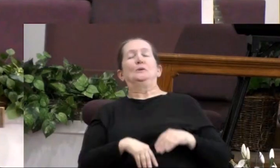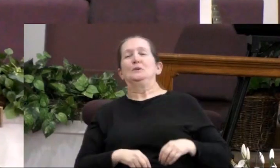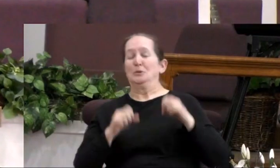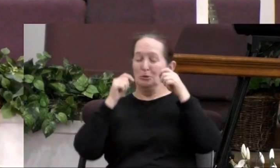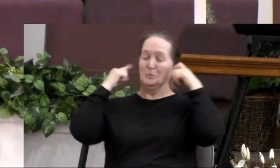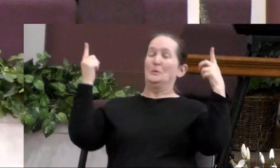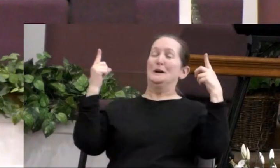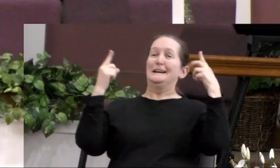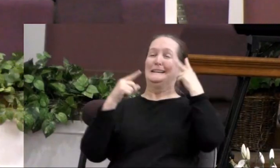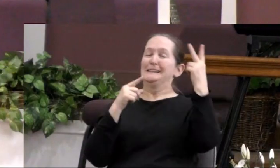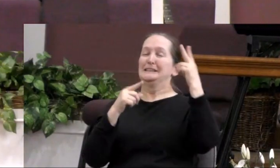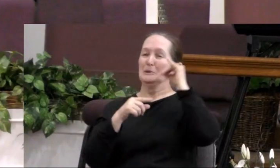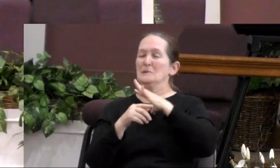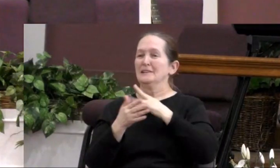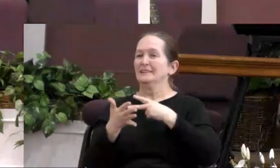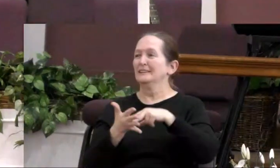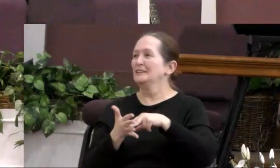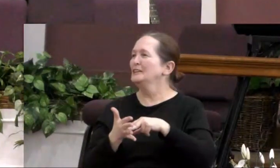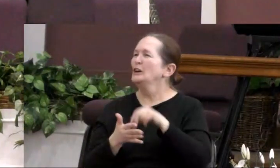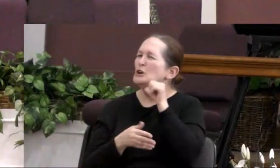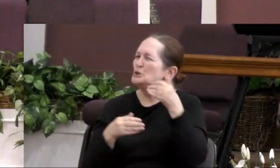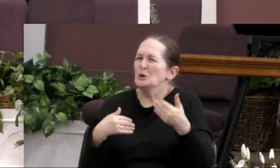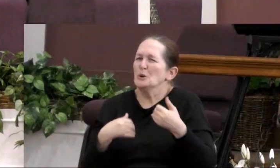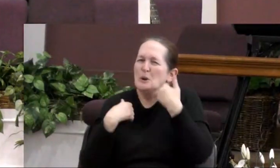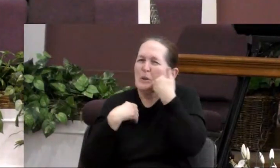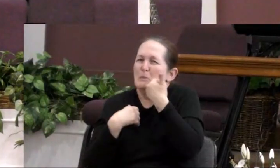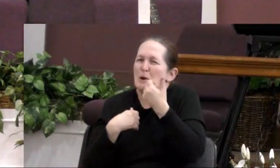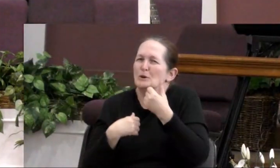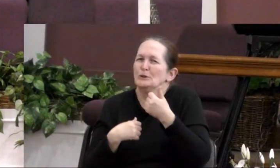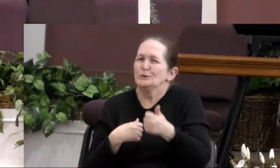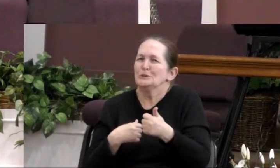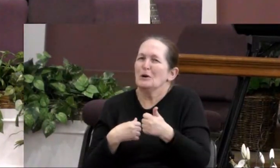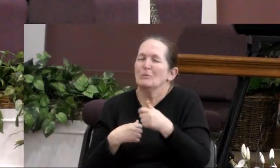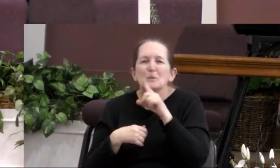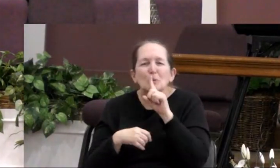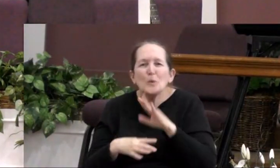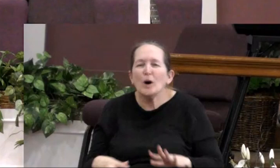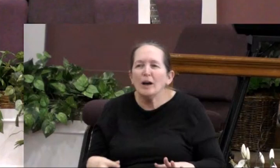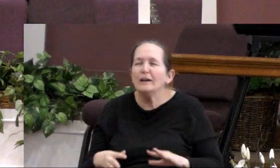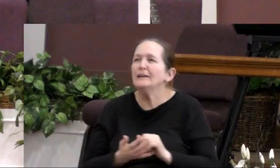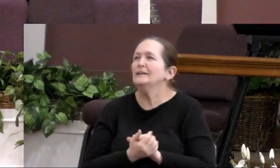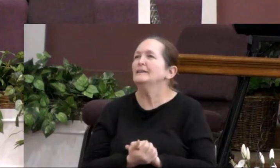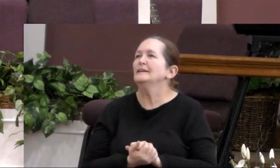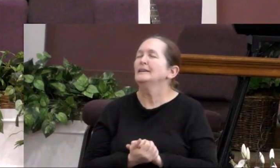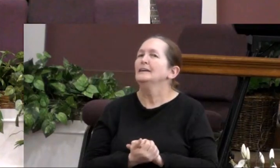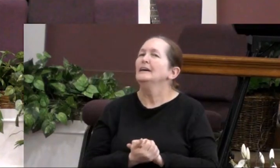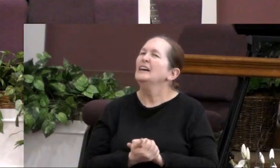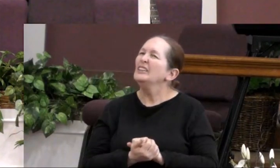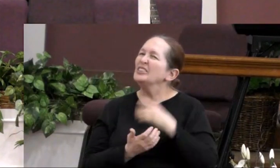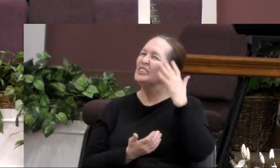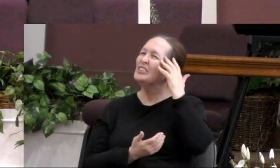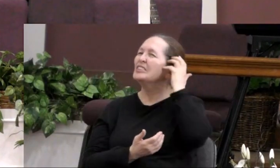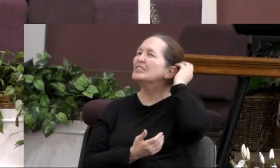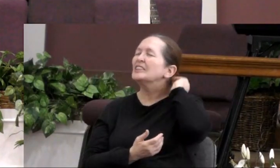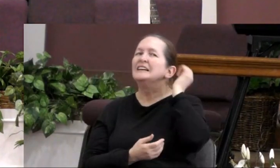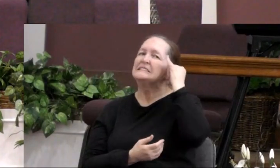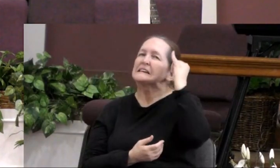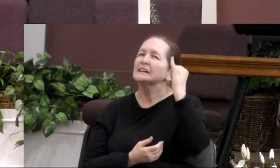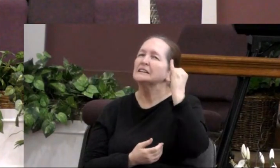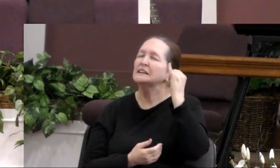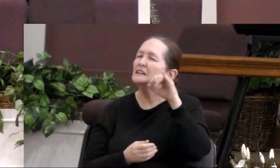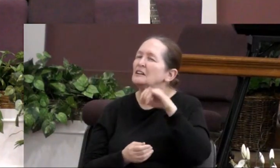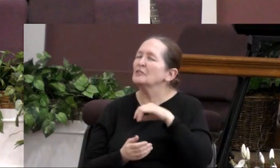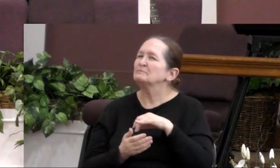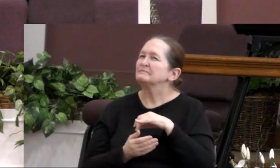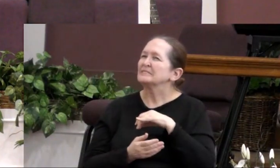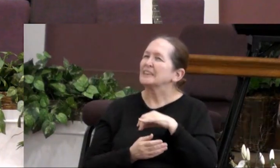know, don't embarrass yourself, be quiet. That's kind of the picture I get here with those people